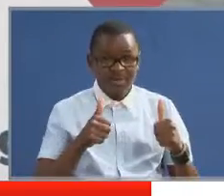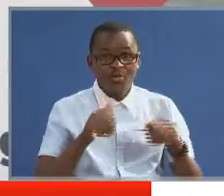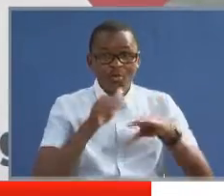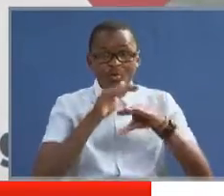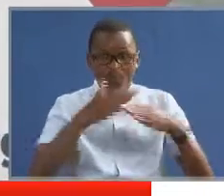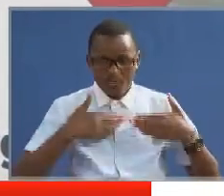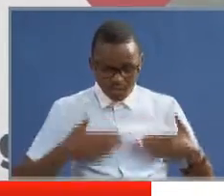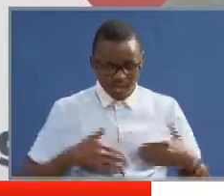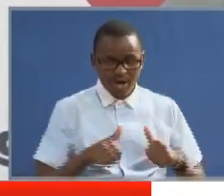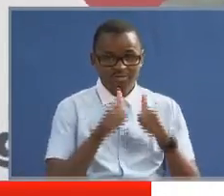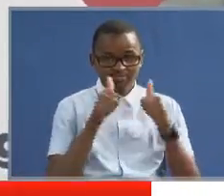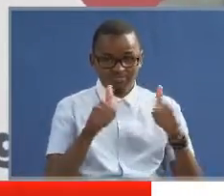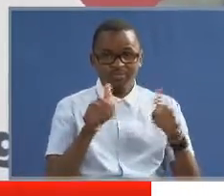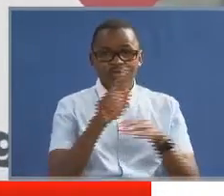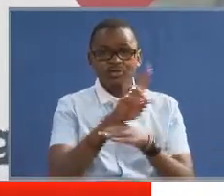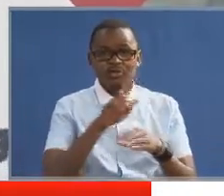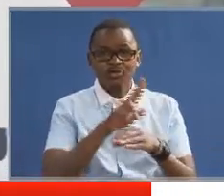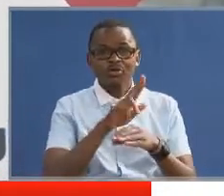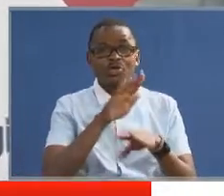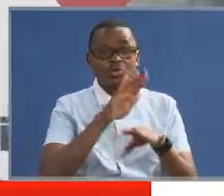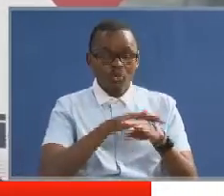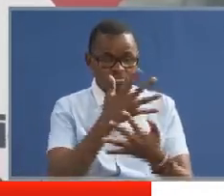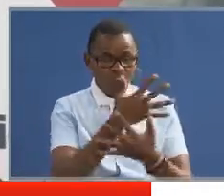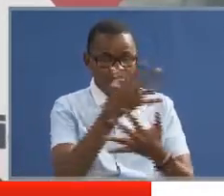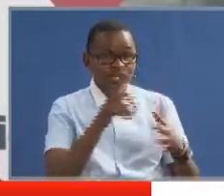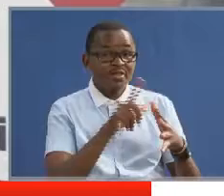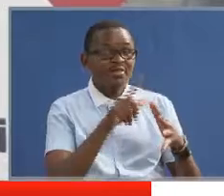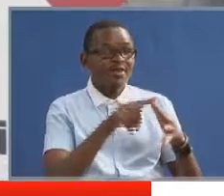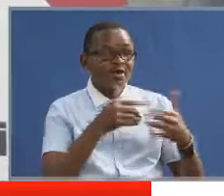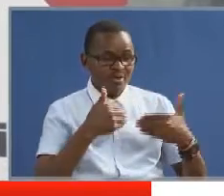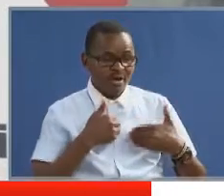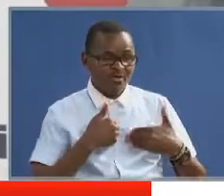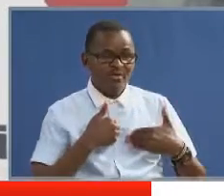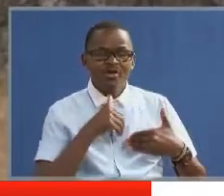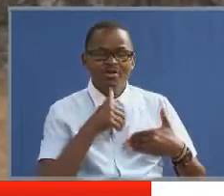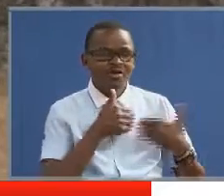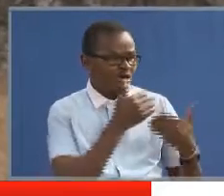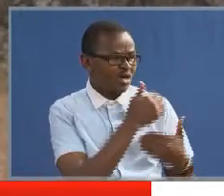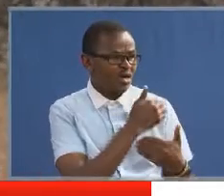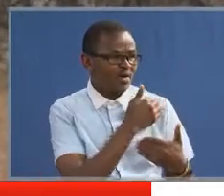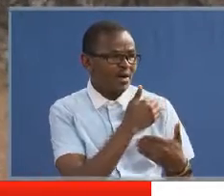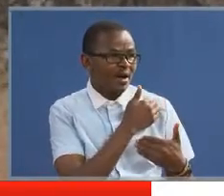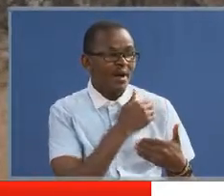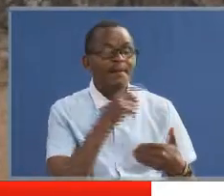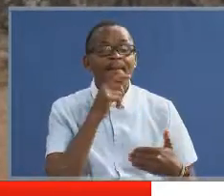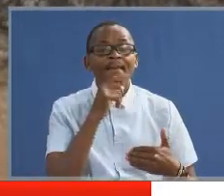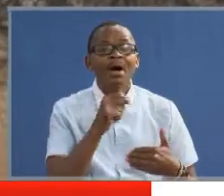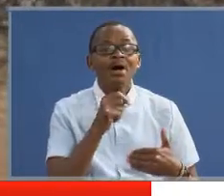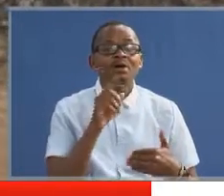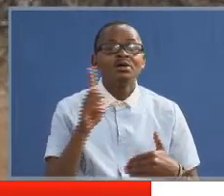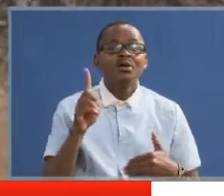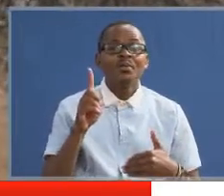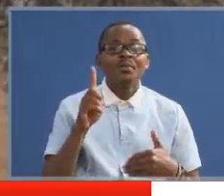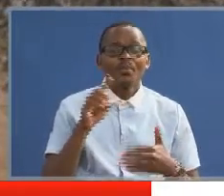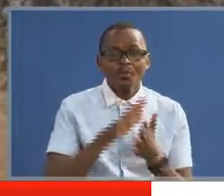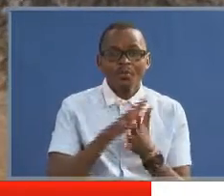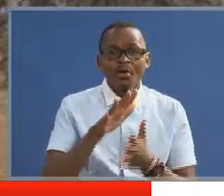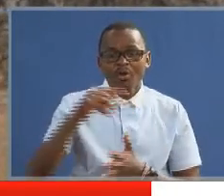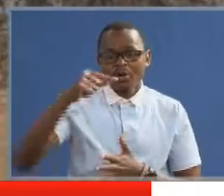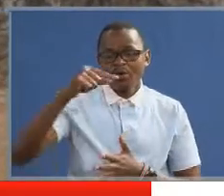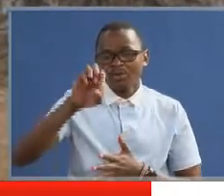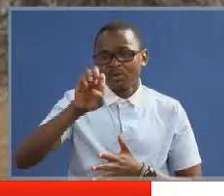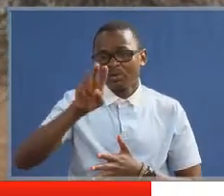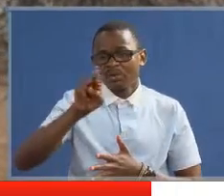good, and then you use good products on your hair, then you can have your hair. Don't disturb it. Now, a man, that is more genetical. That